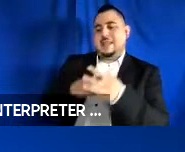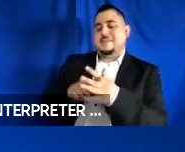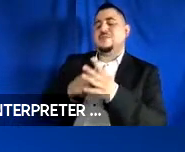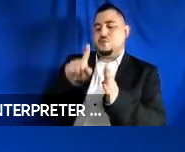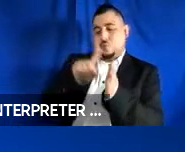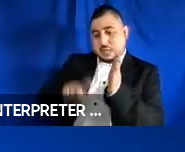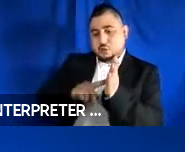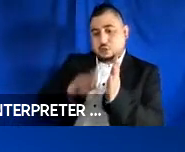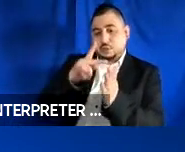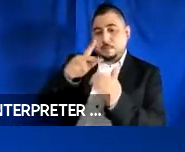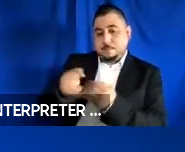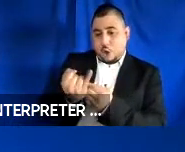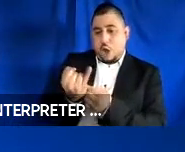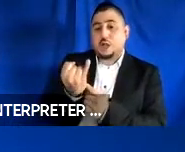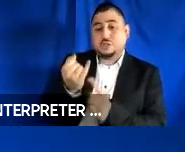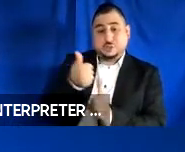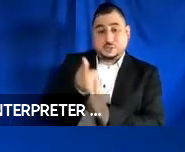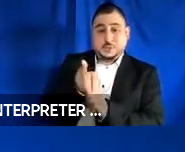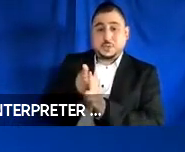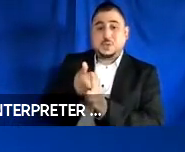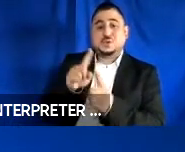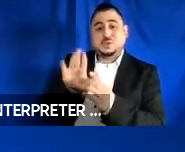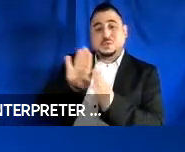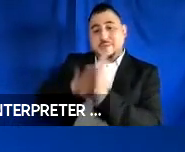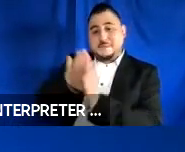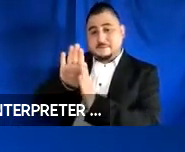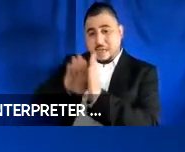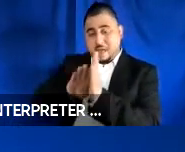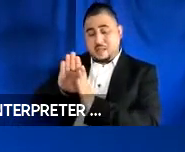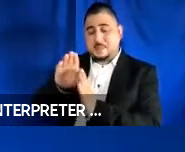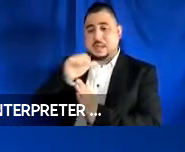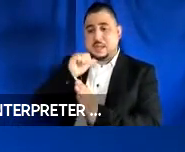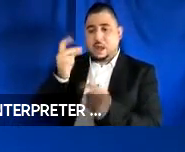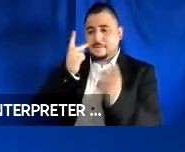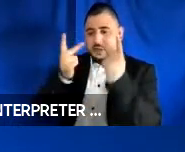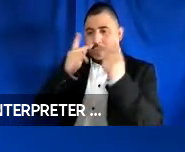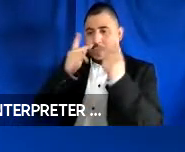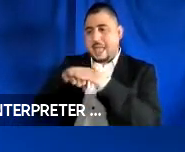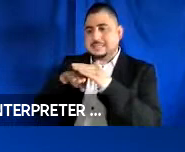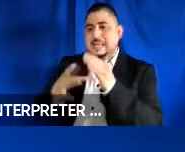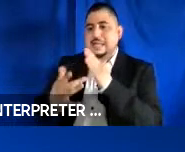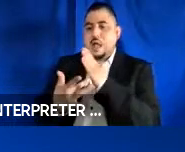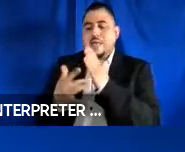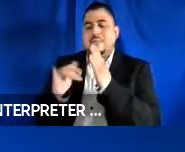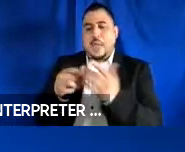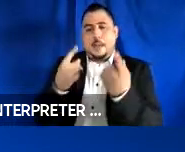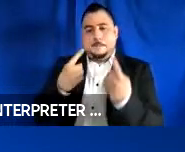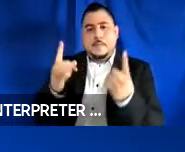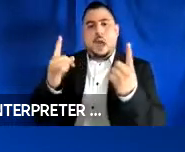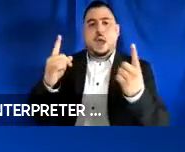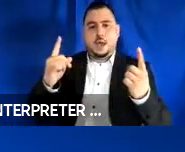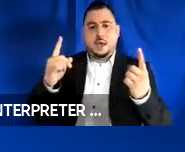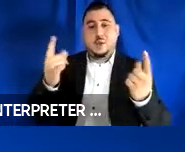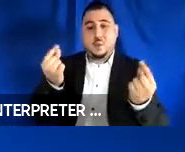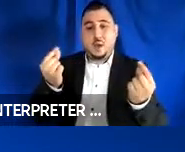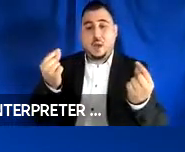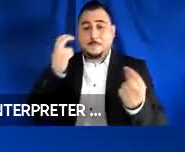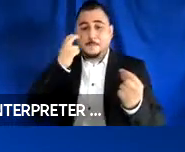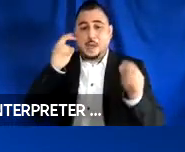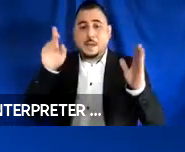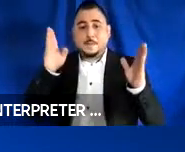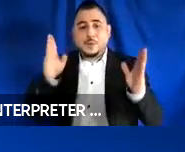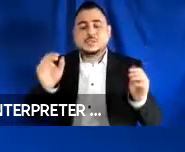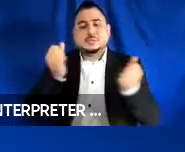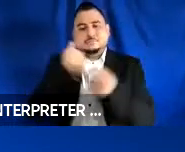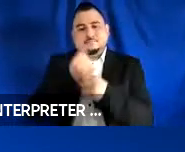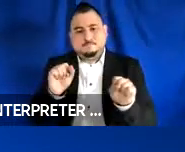project to develop non-visual access technology that made it possible for a blind person to